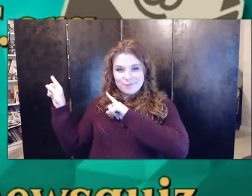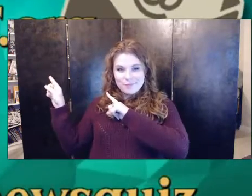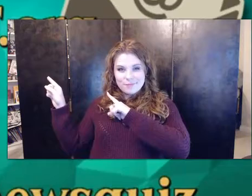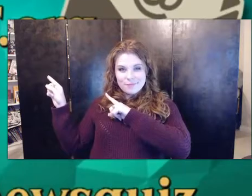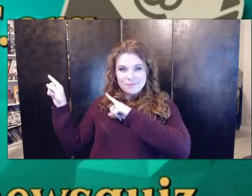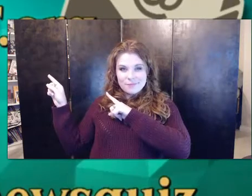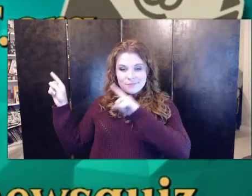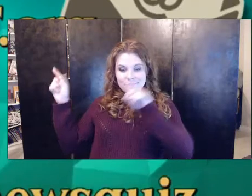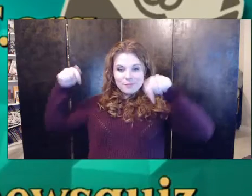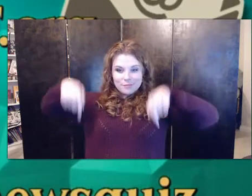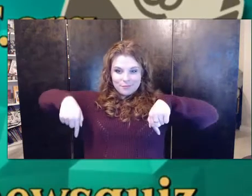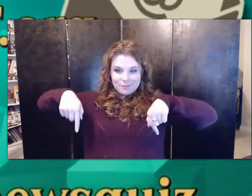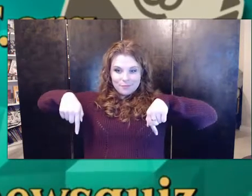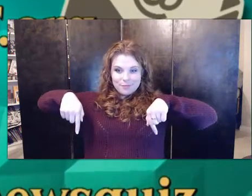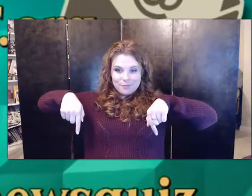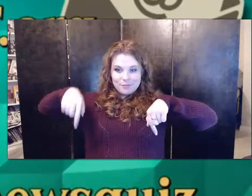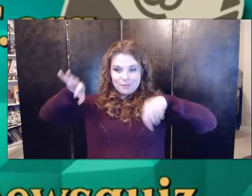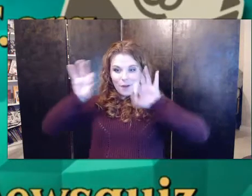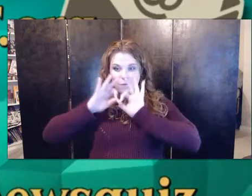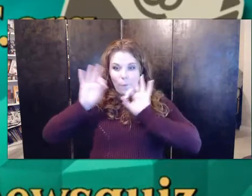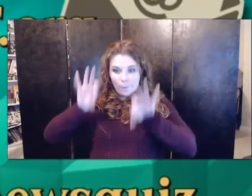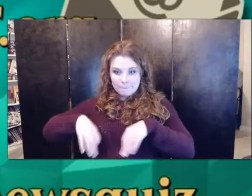newsquiz@ket.org or use the form at